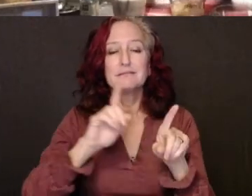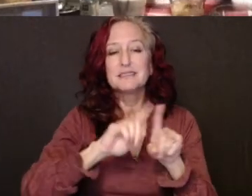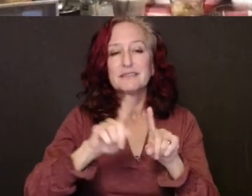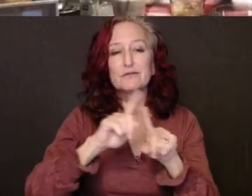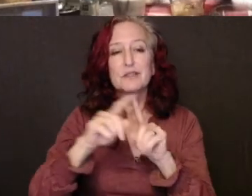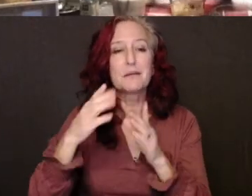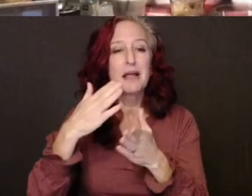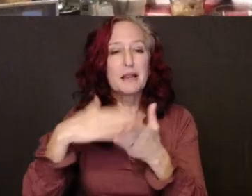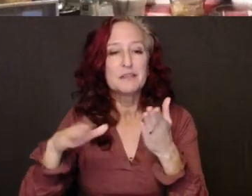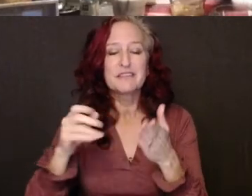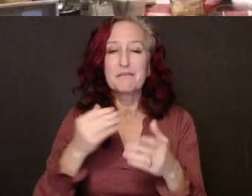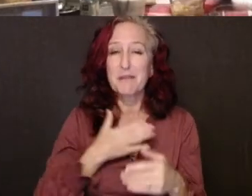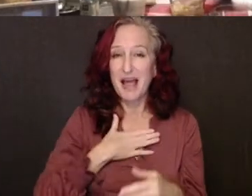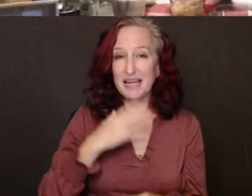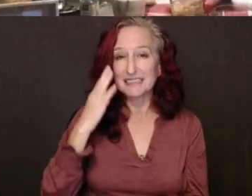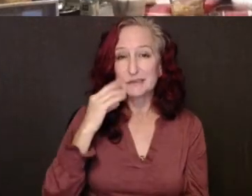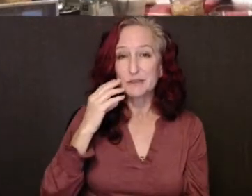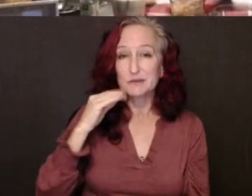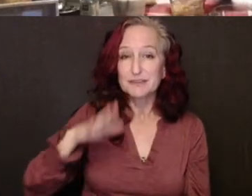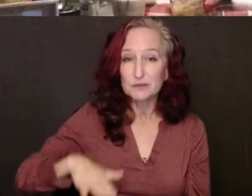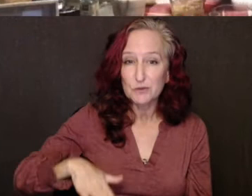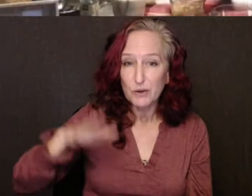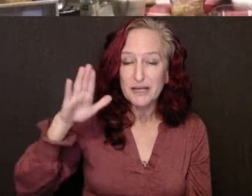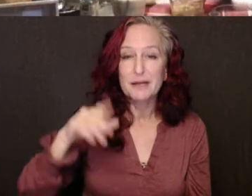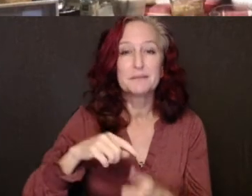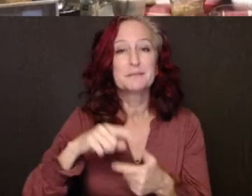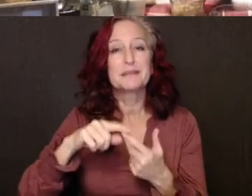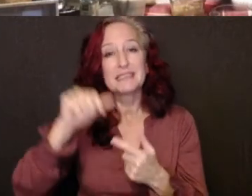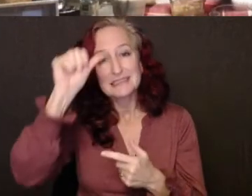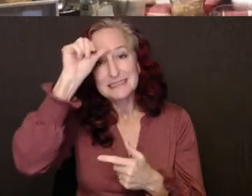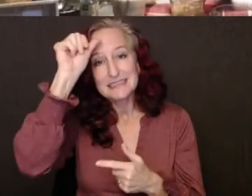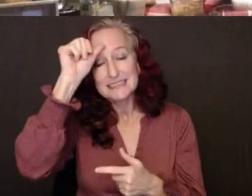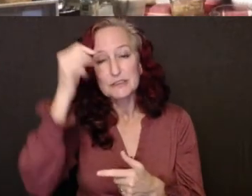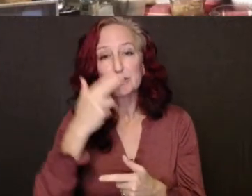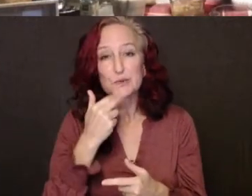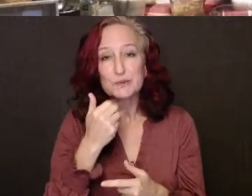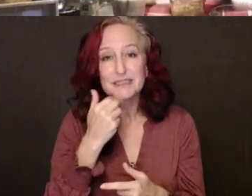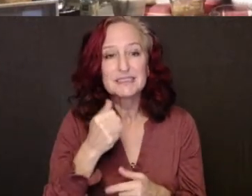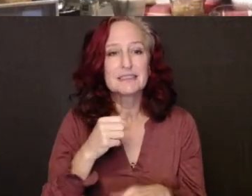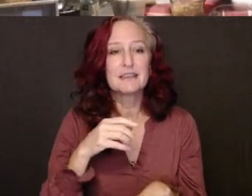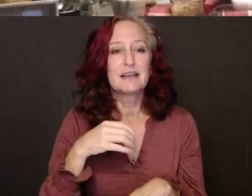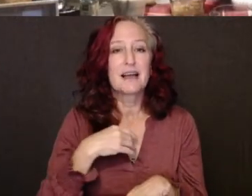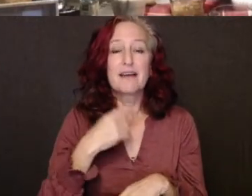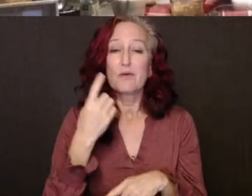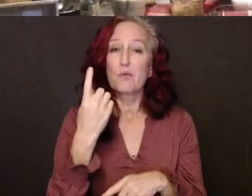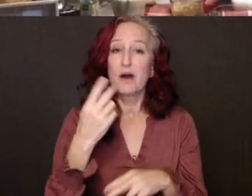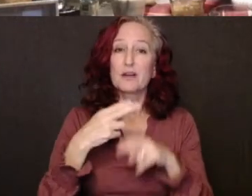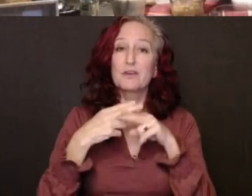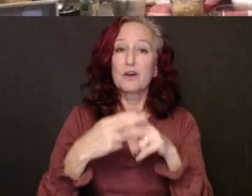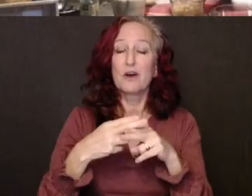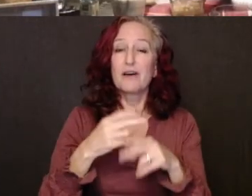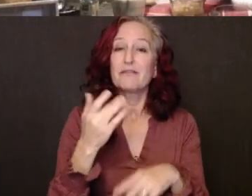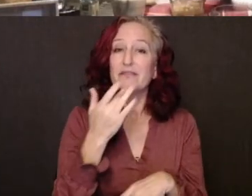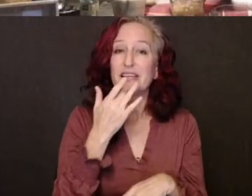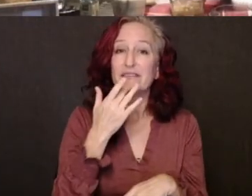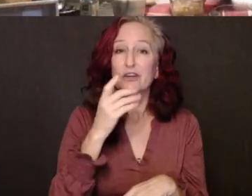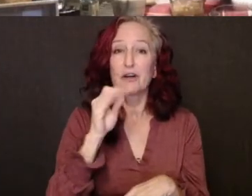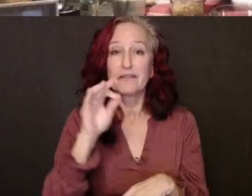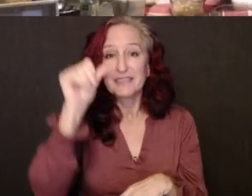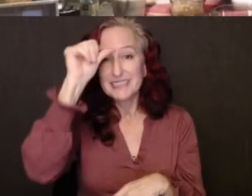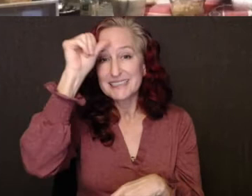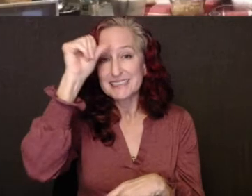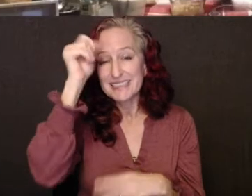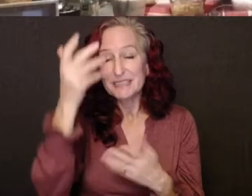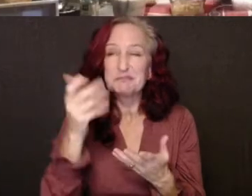So what are the most popular flavors of cake that you do? Yeah, I think the most popular one,